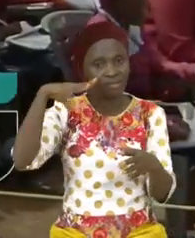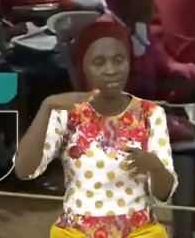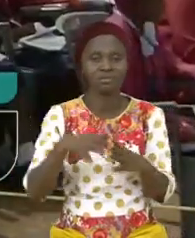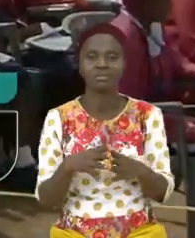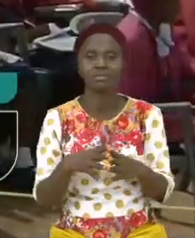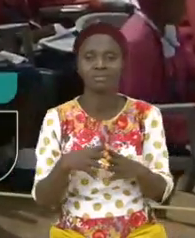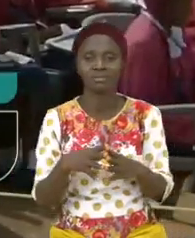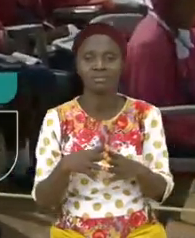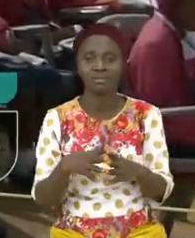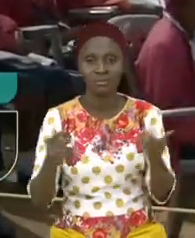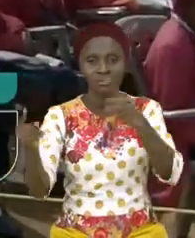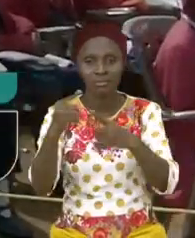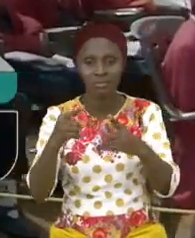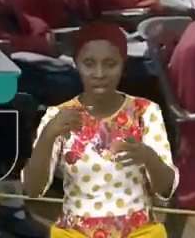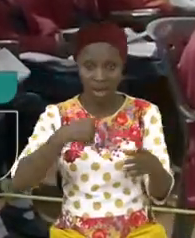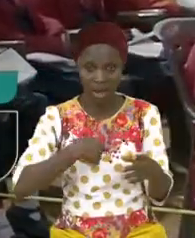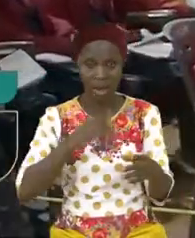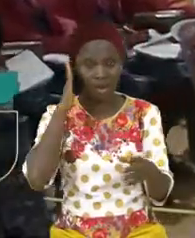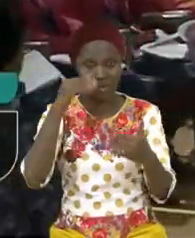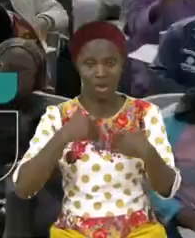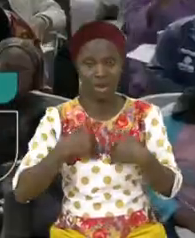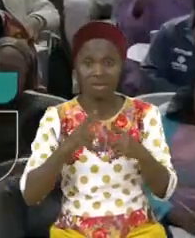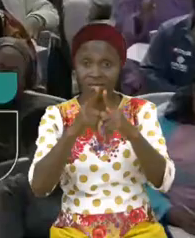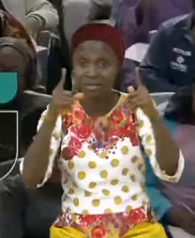have great grace.